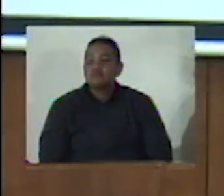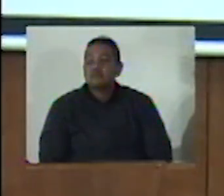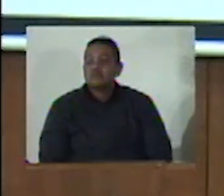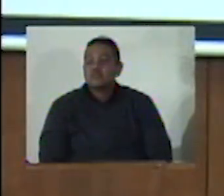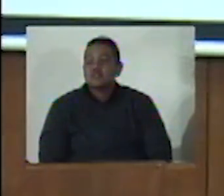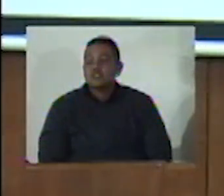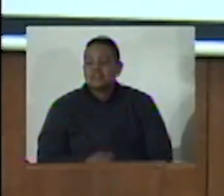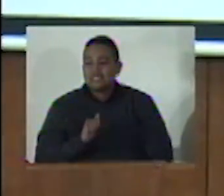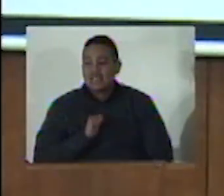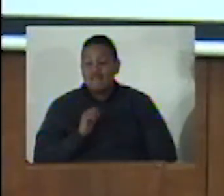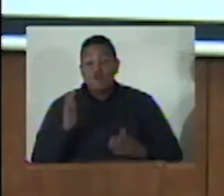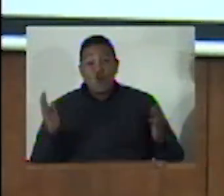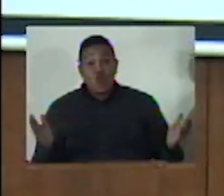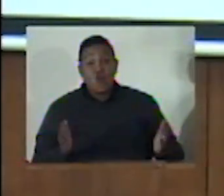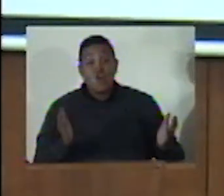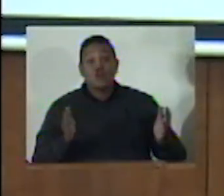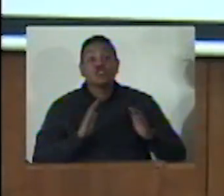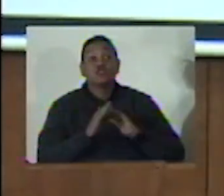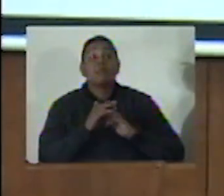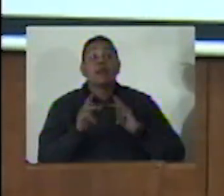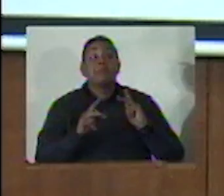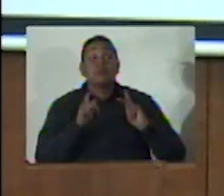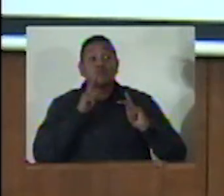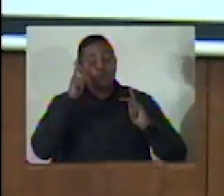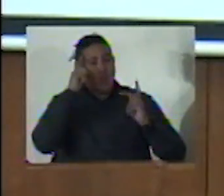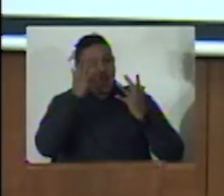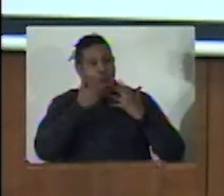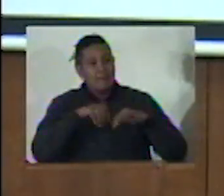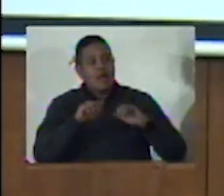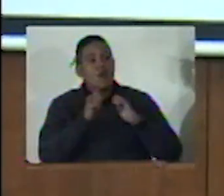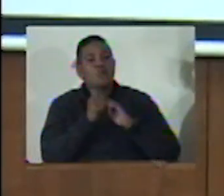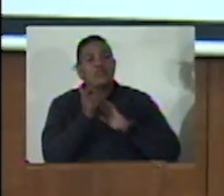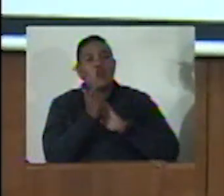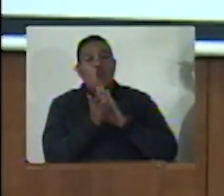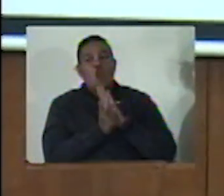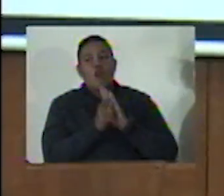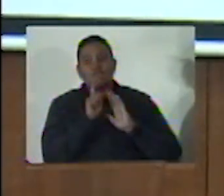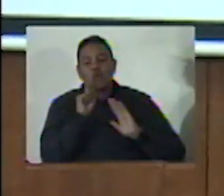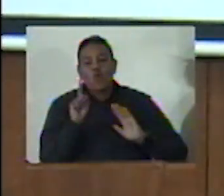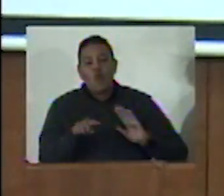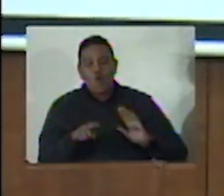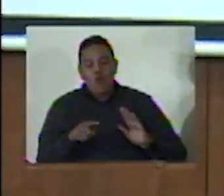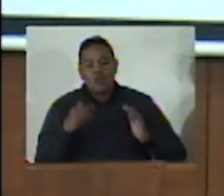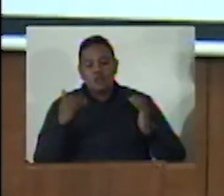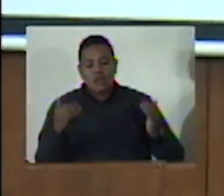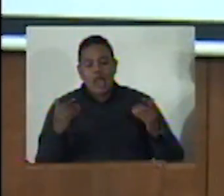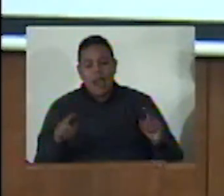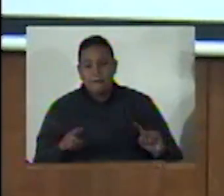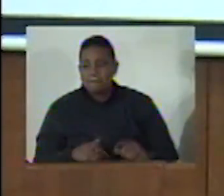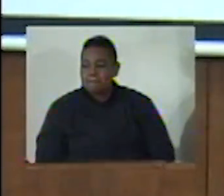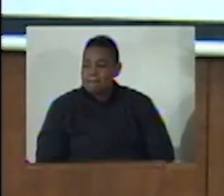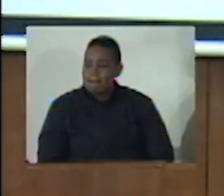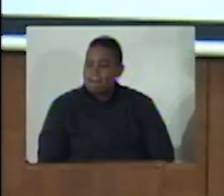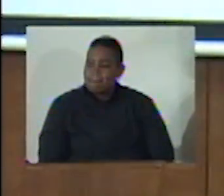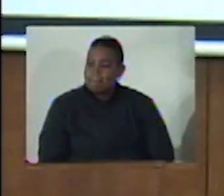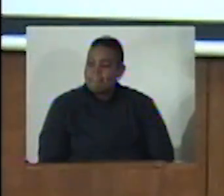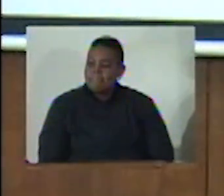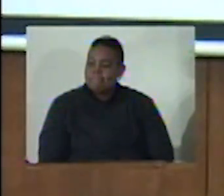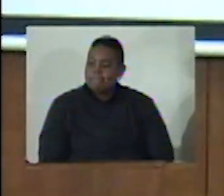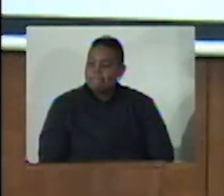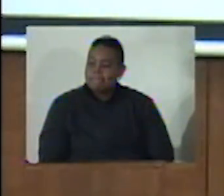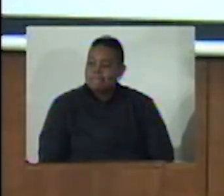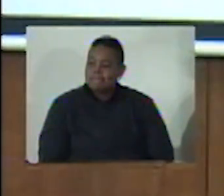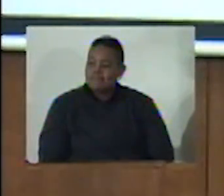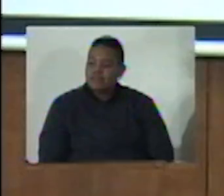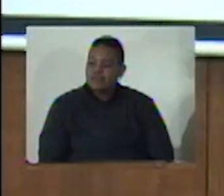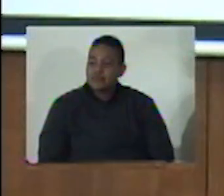Jamaicans to comply with a lawful order. Maybe it is, Mr. President, that